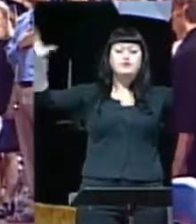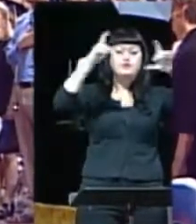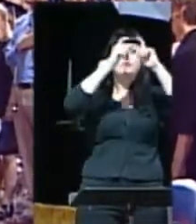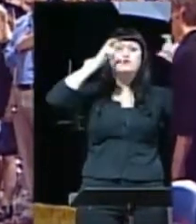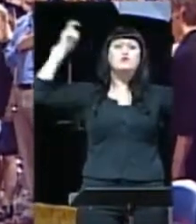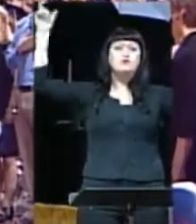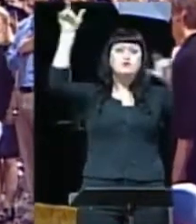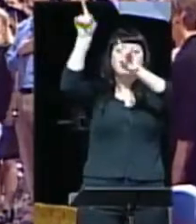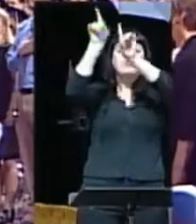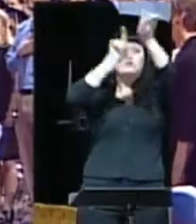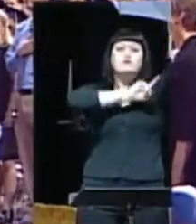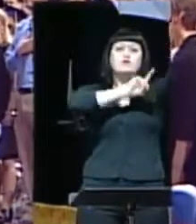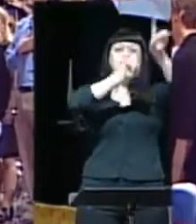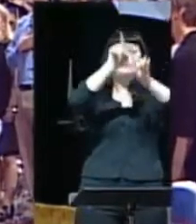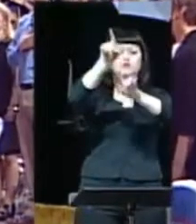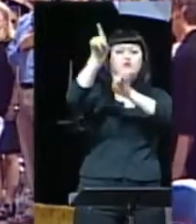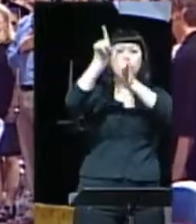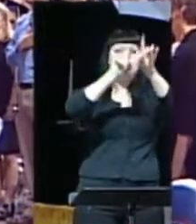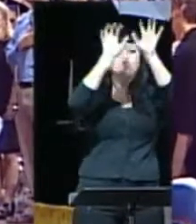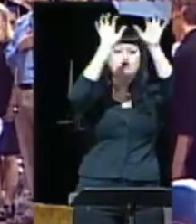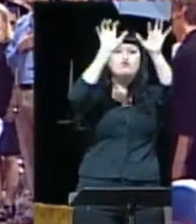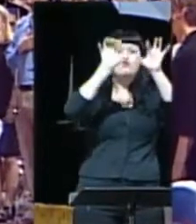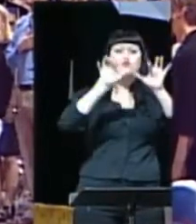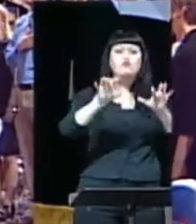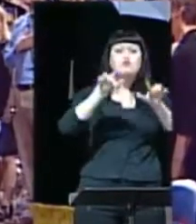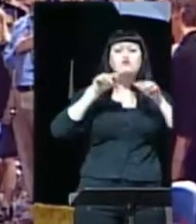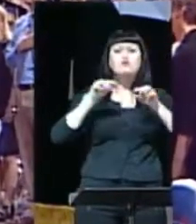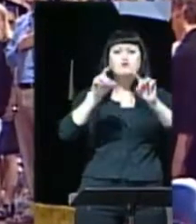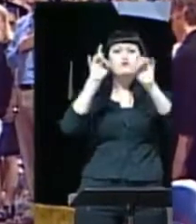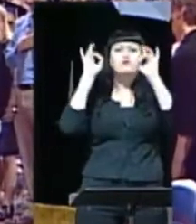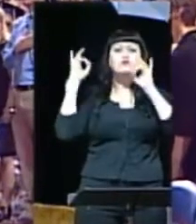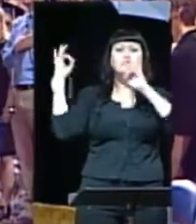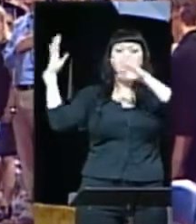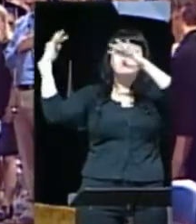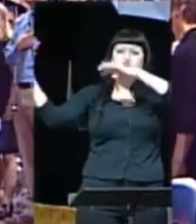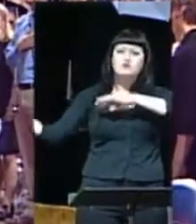stripes and bright stars through the